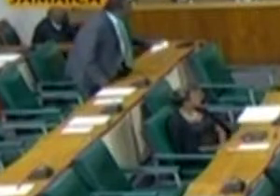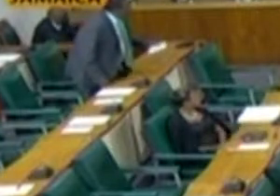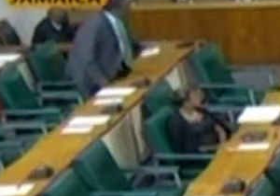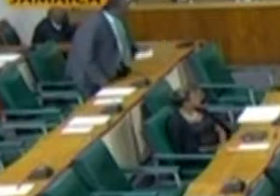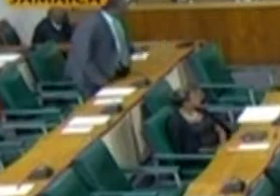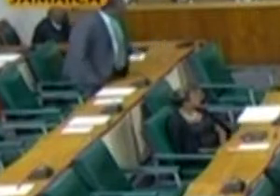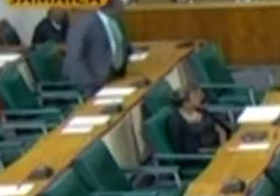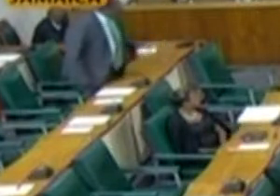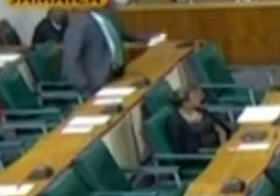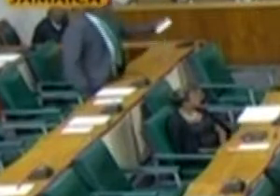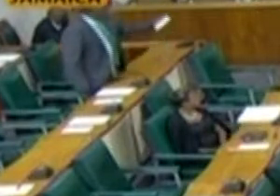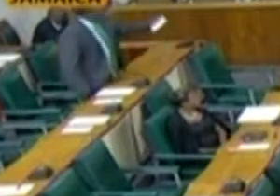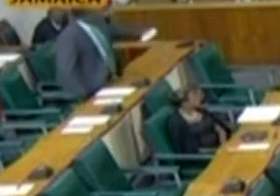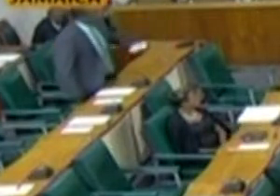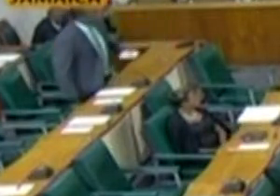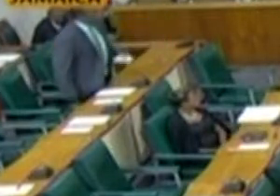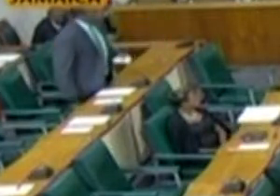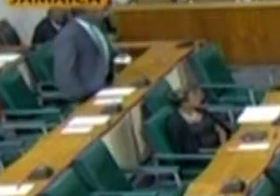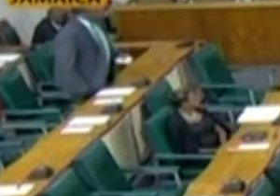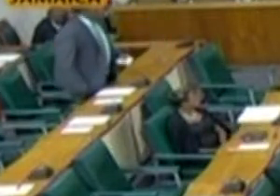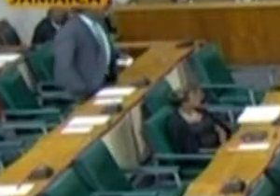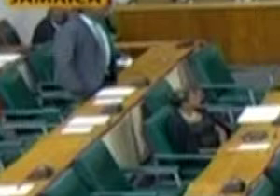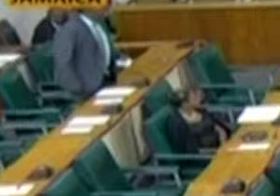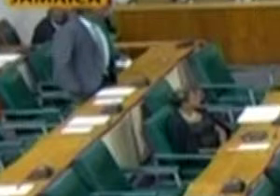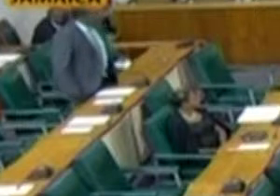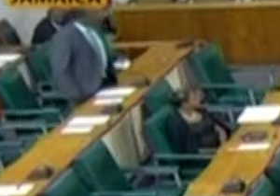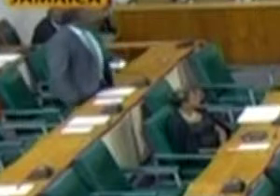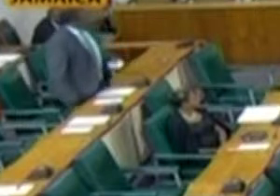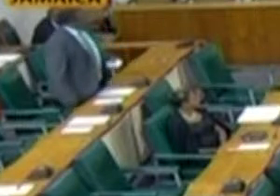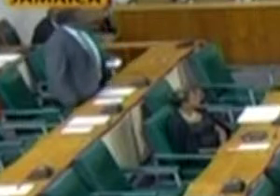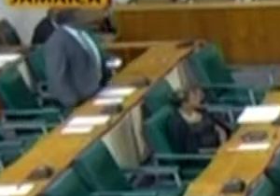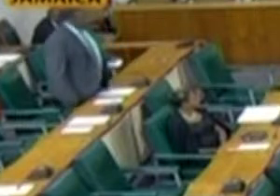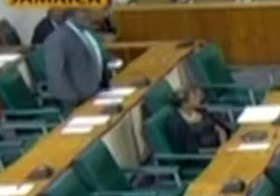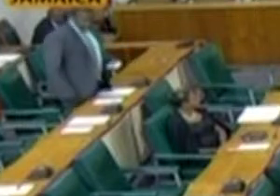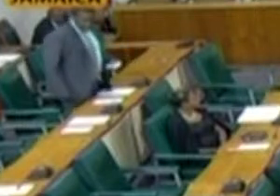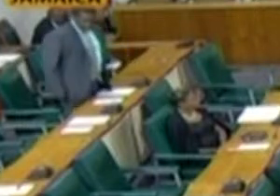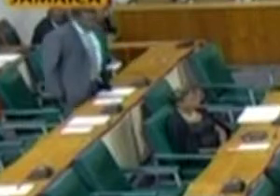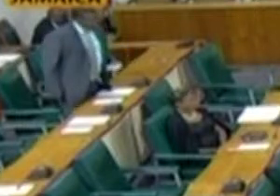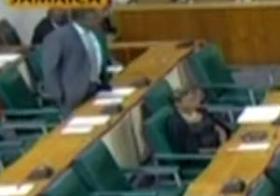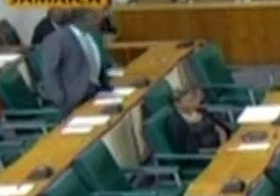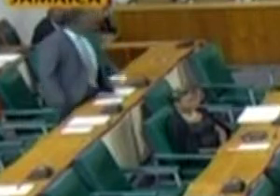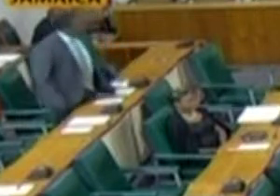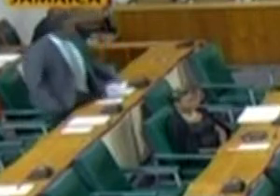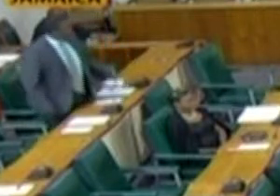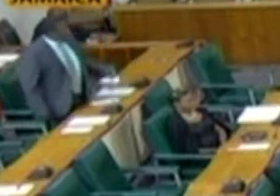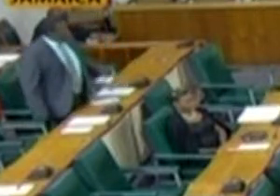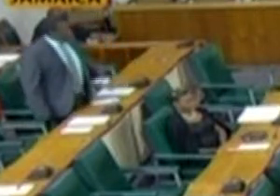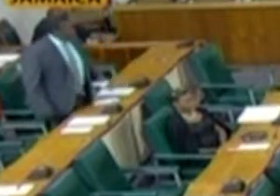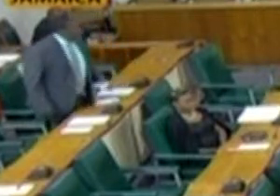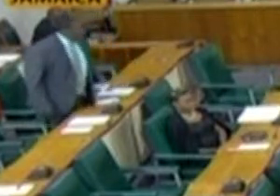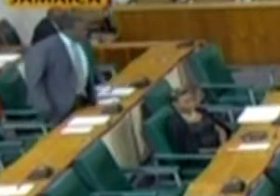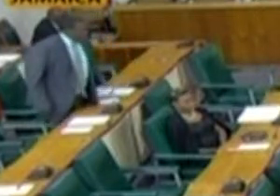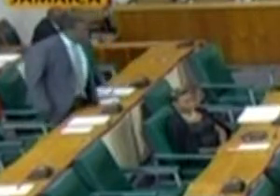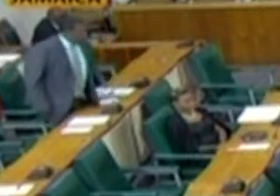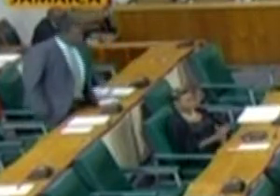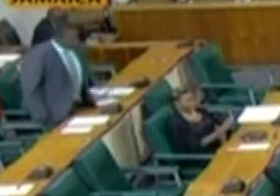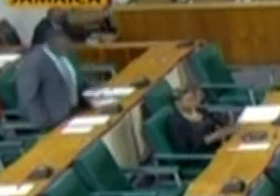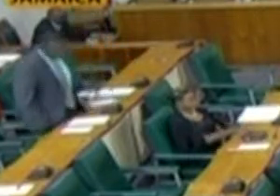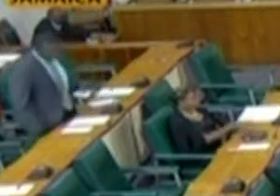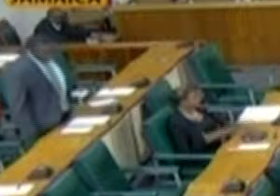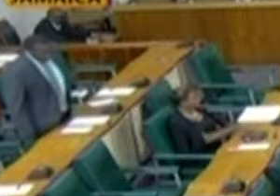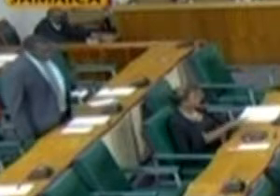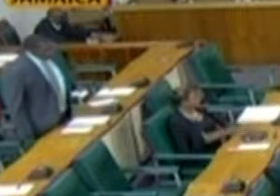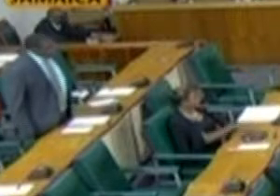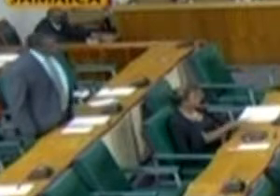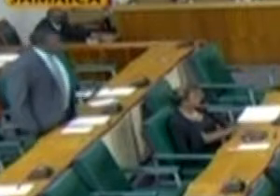and the Speaker of the Cayman Islands House of Parliament. And